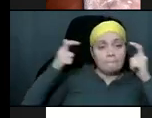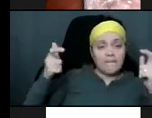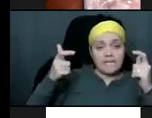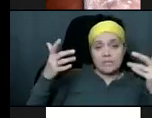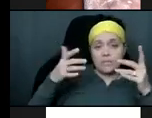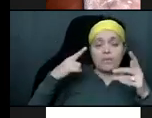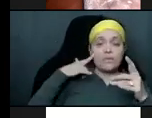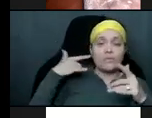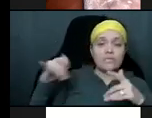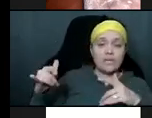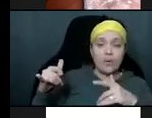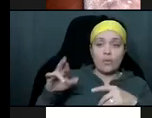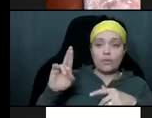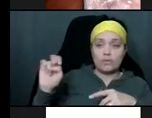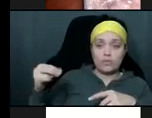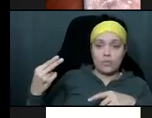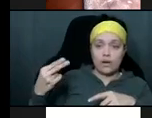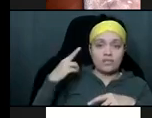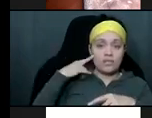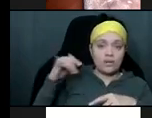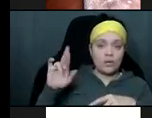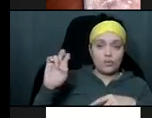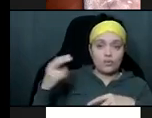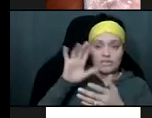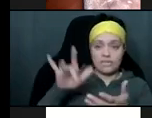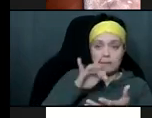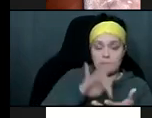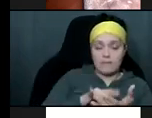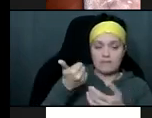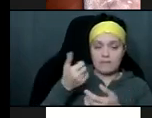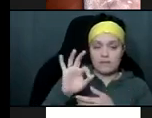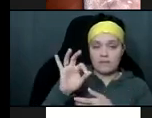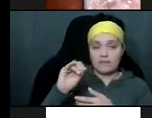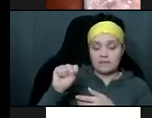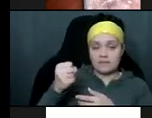the gold rush in the middle of the 19th century.